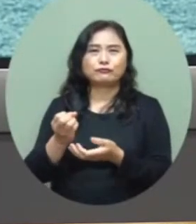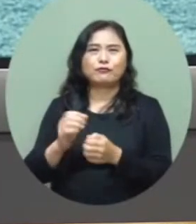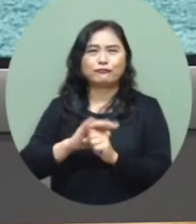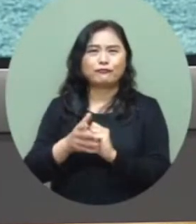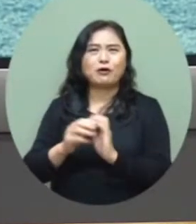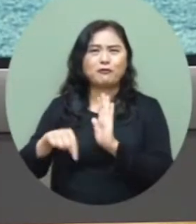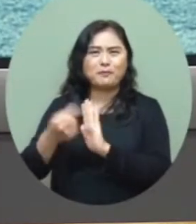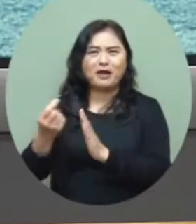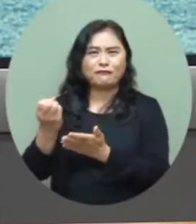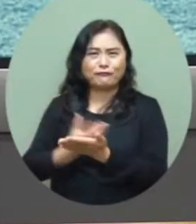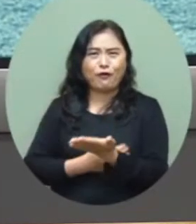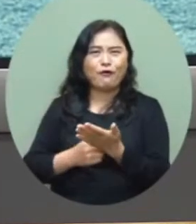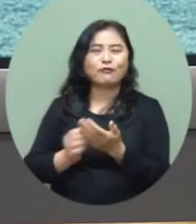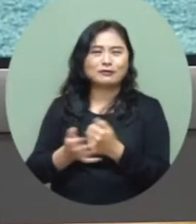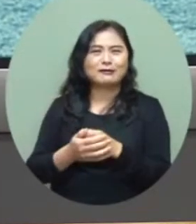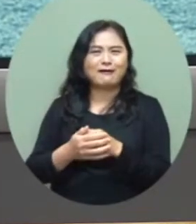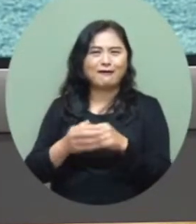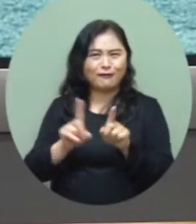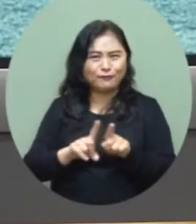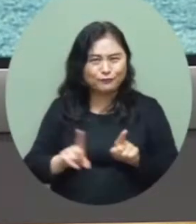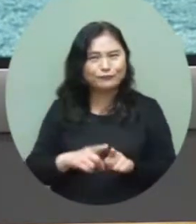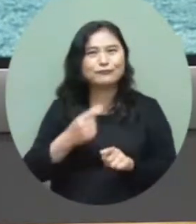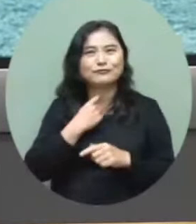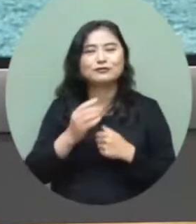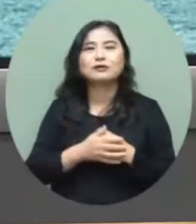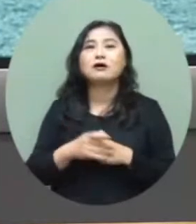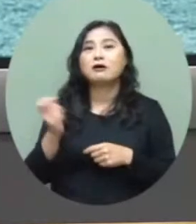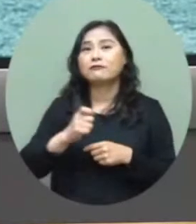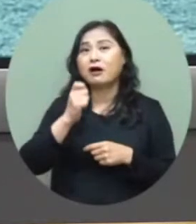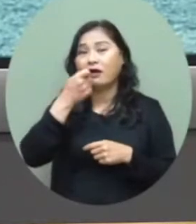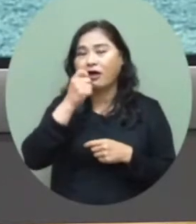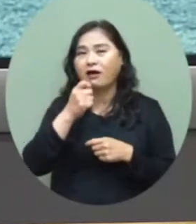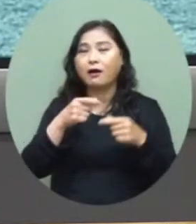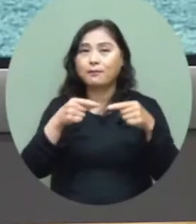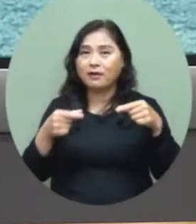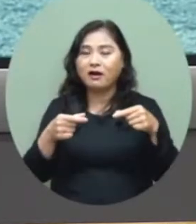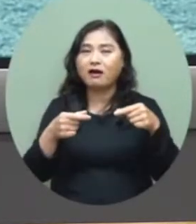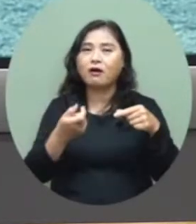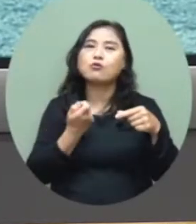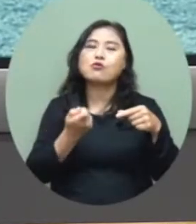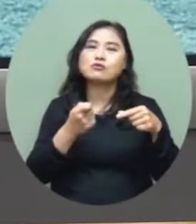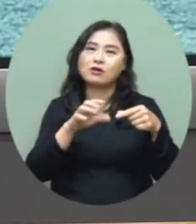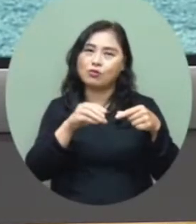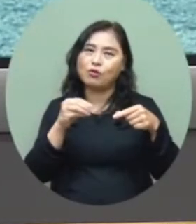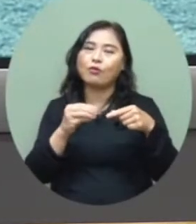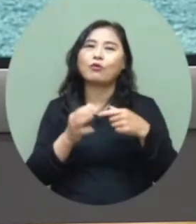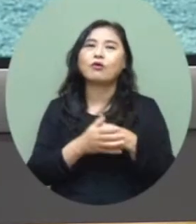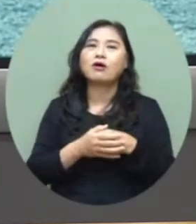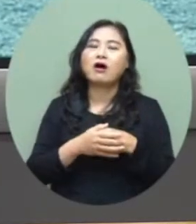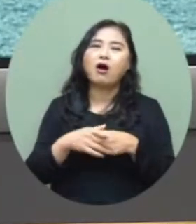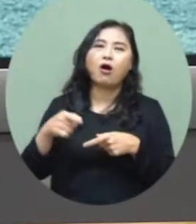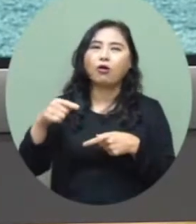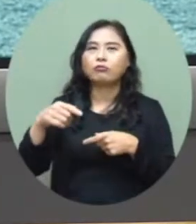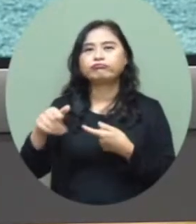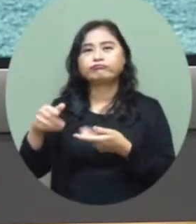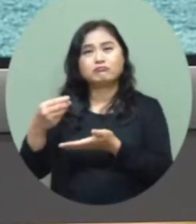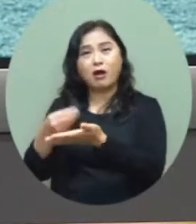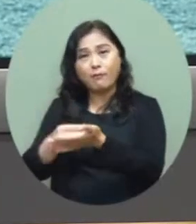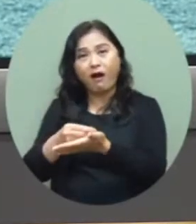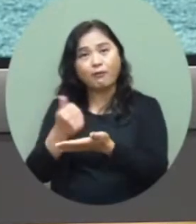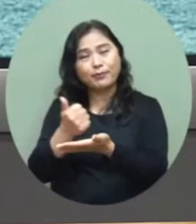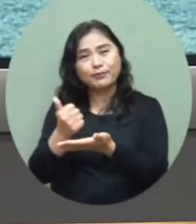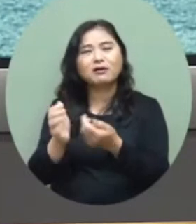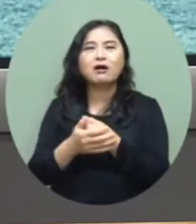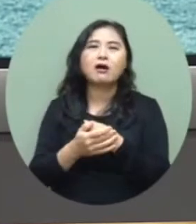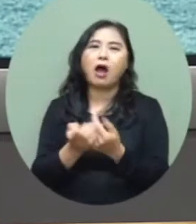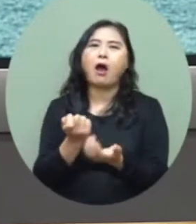have to abide by the anti-infection measures. Of course, now RAT kits